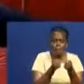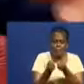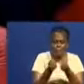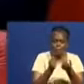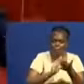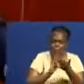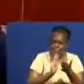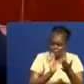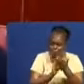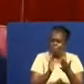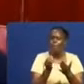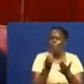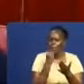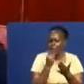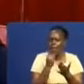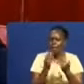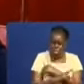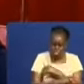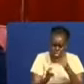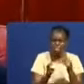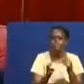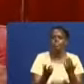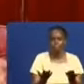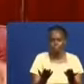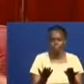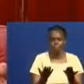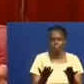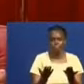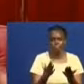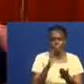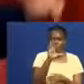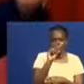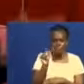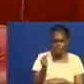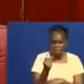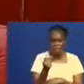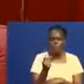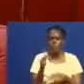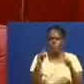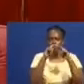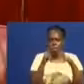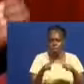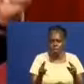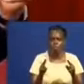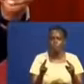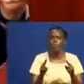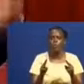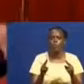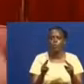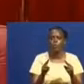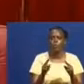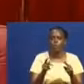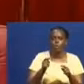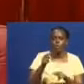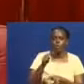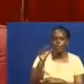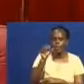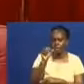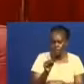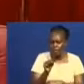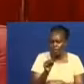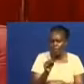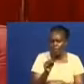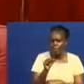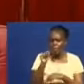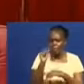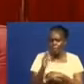it's eaten. You go, you want Kenya Lawn Tennis Association, they only want 50,000 to hold an international tennis tournament. Not